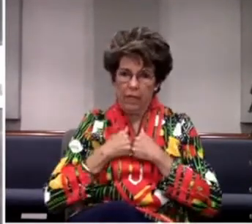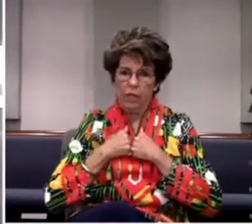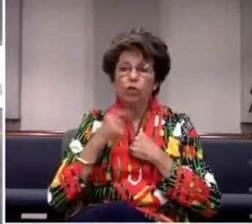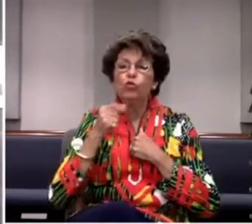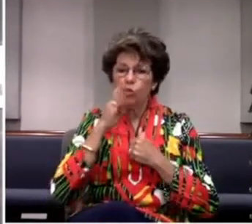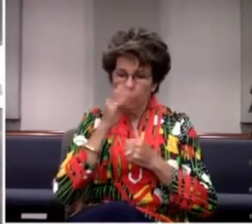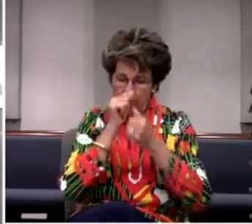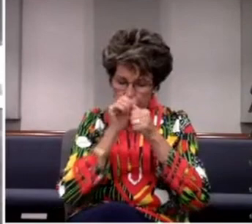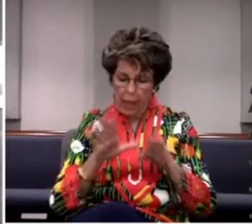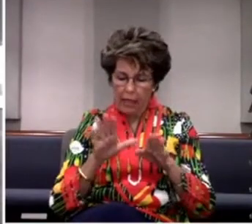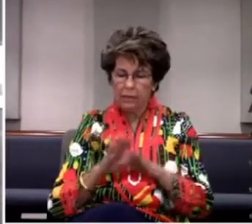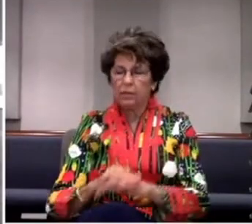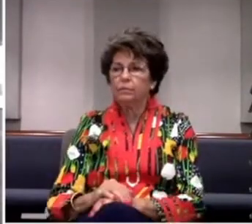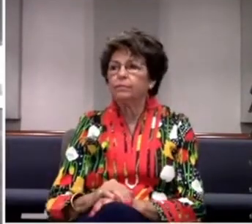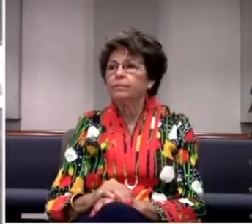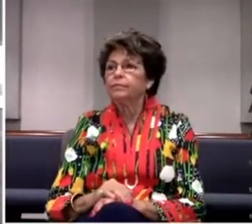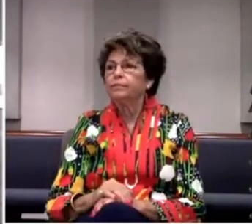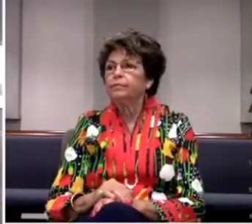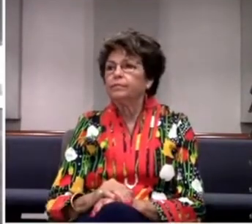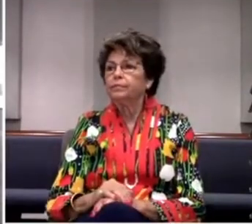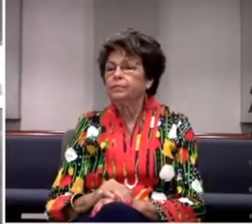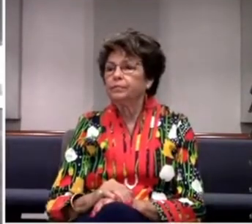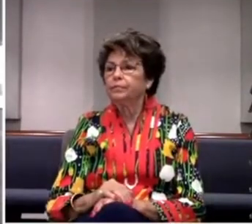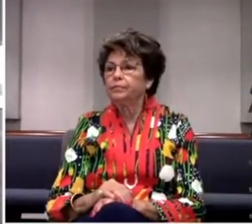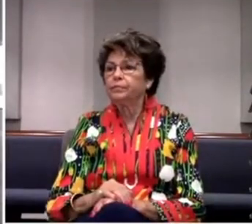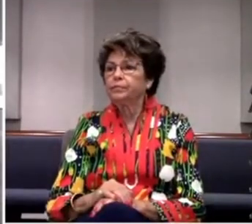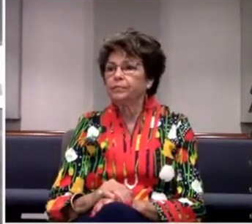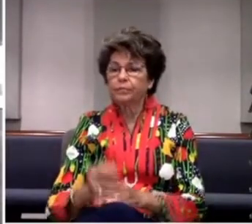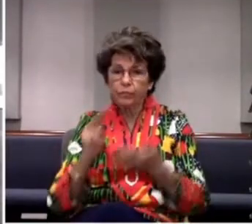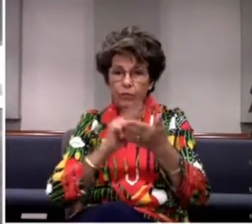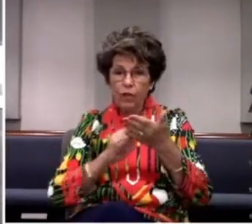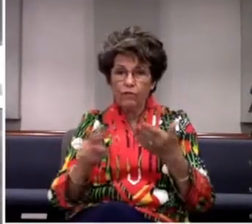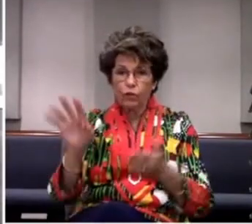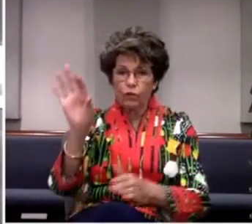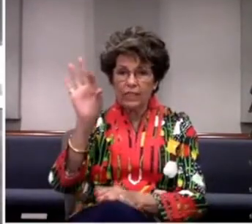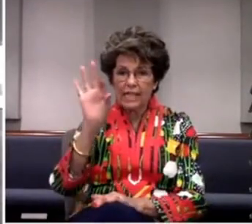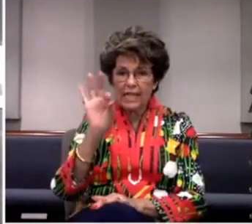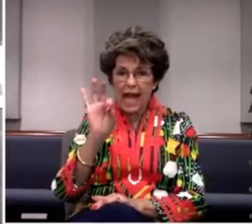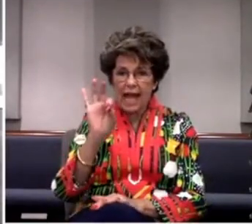Revelation chapter 12, look if you would please at verse number